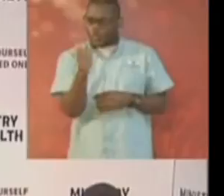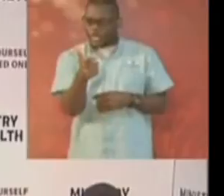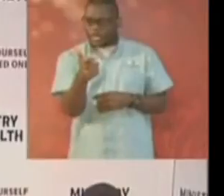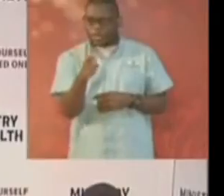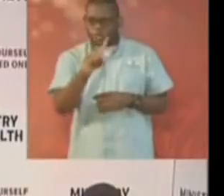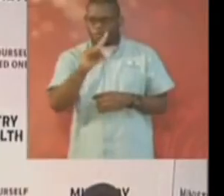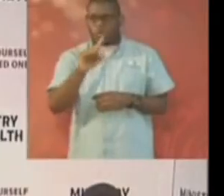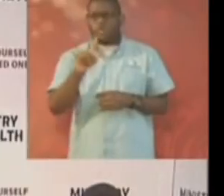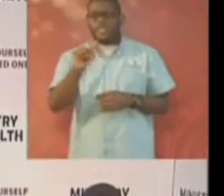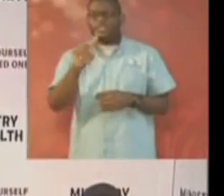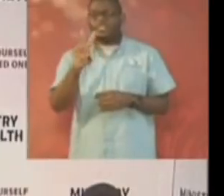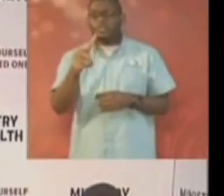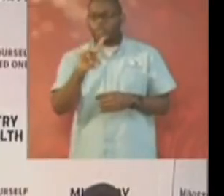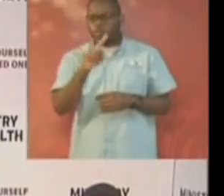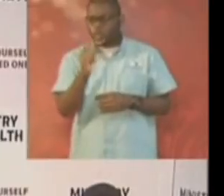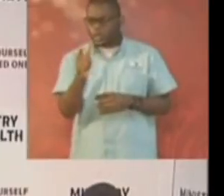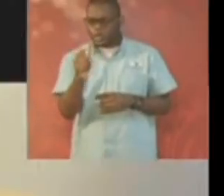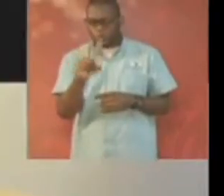Hi.